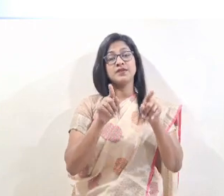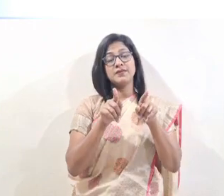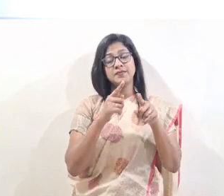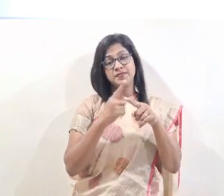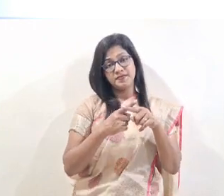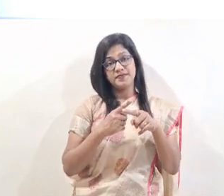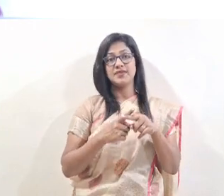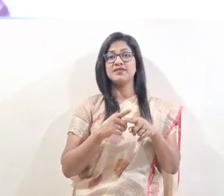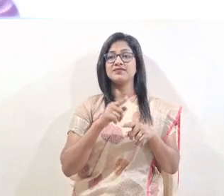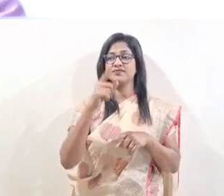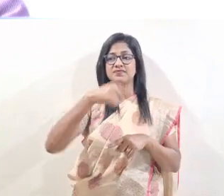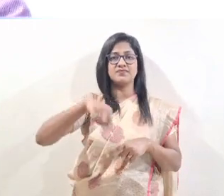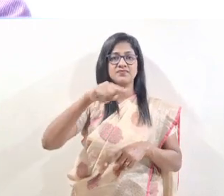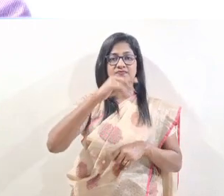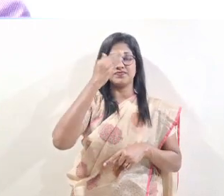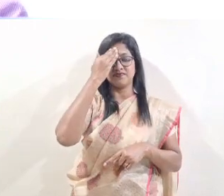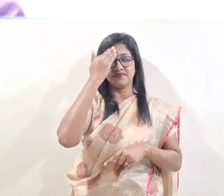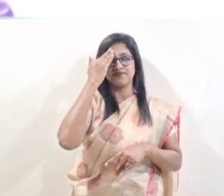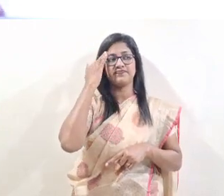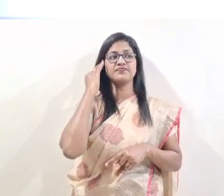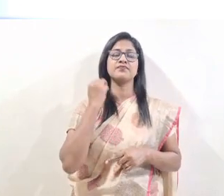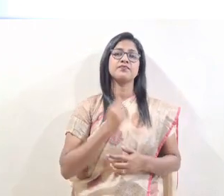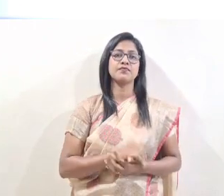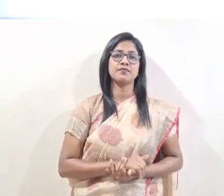And one of the challenges which we